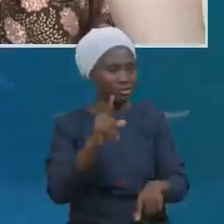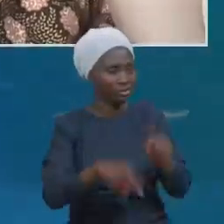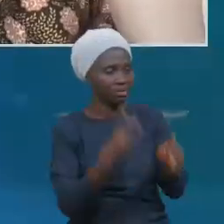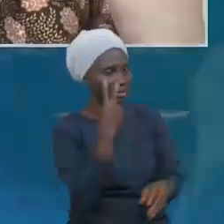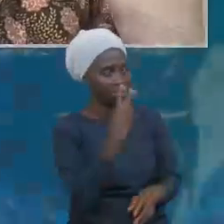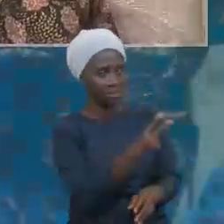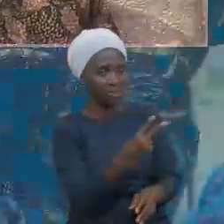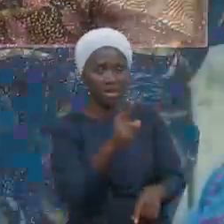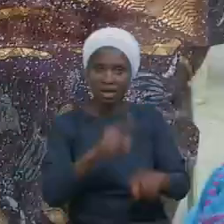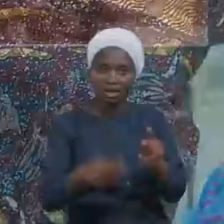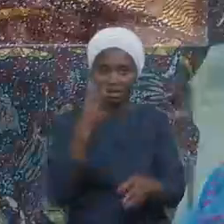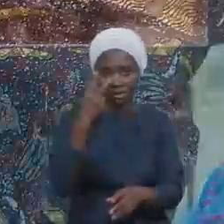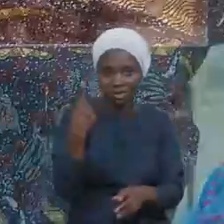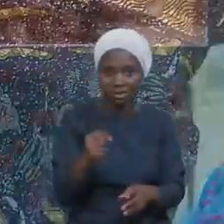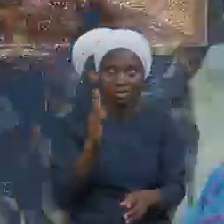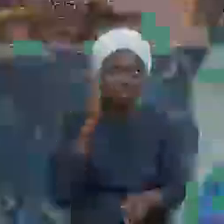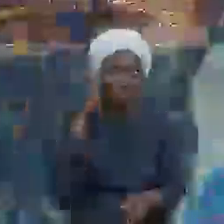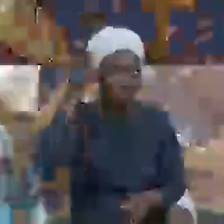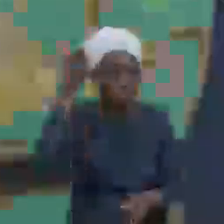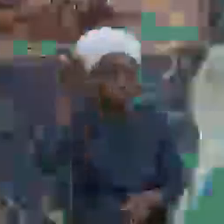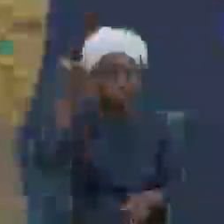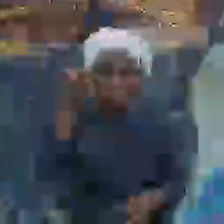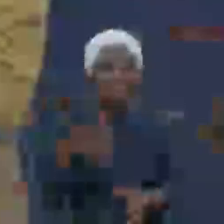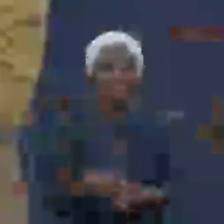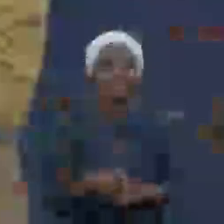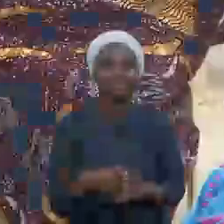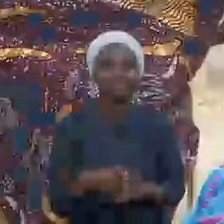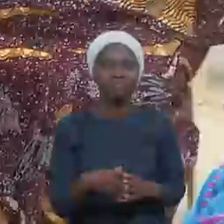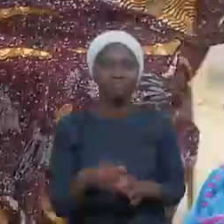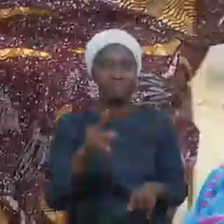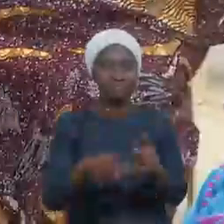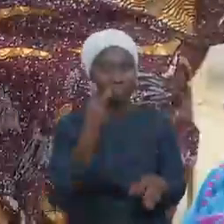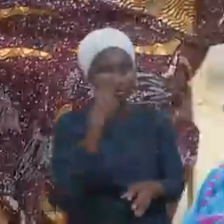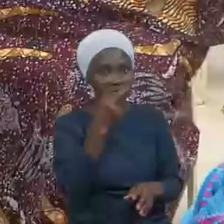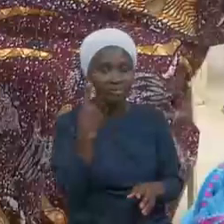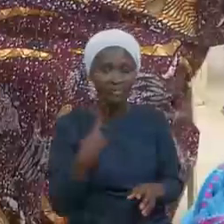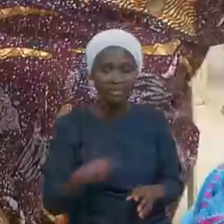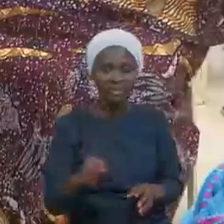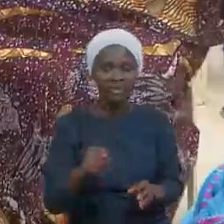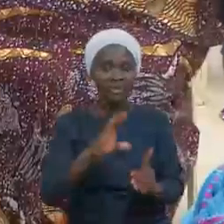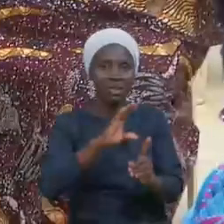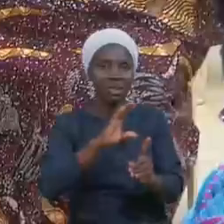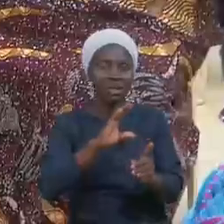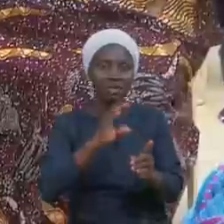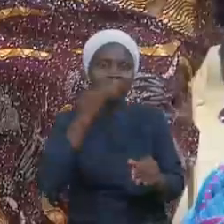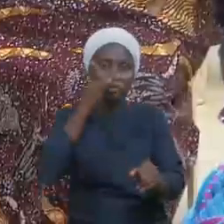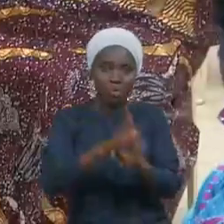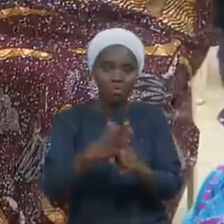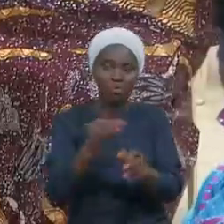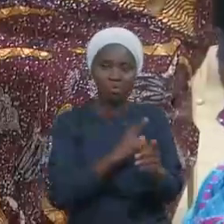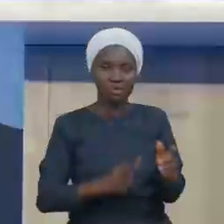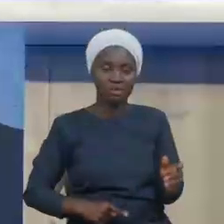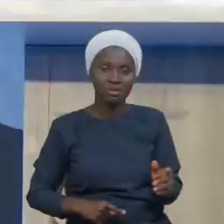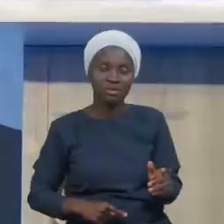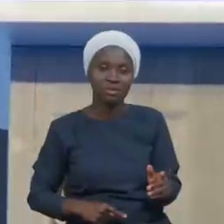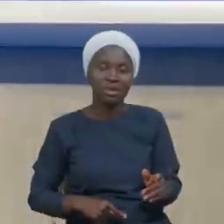He couldn't see the future. He couldn't see his. He couldn't see the provision of the Lord. And he couldn't even see what